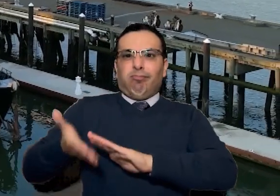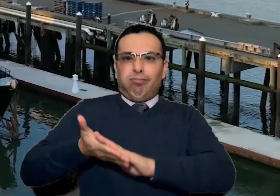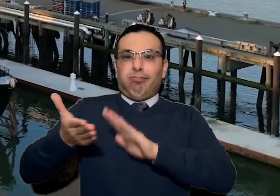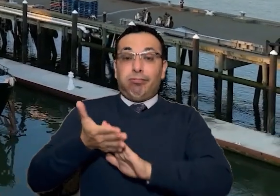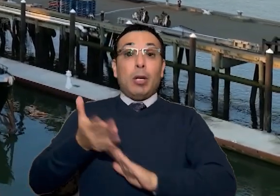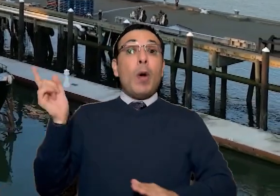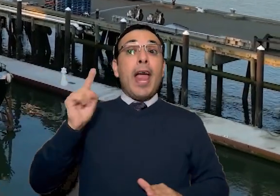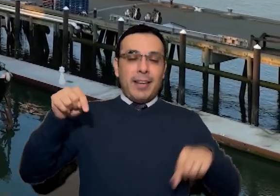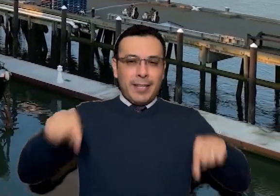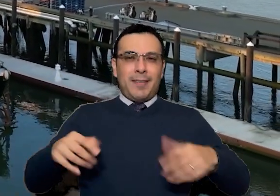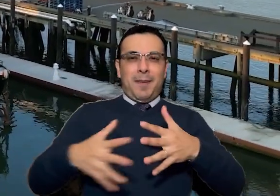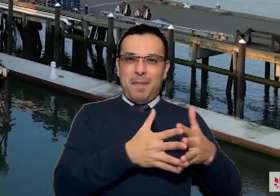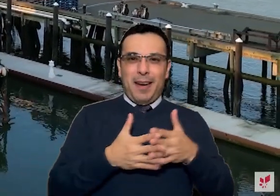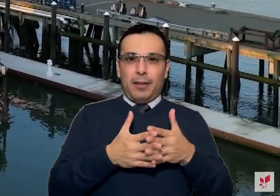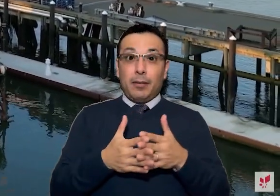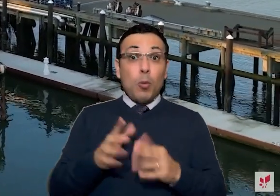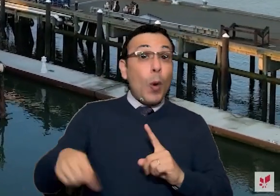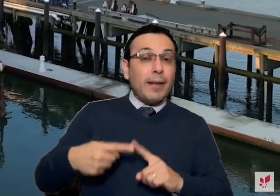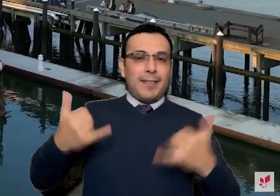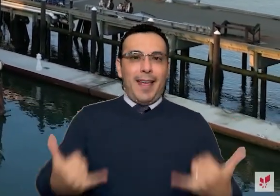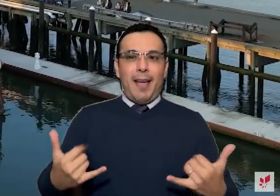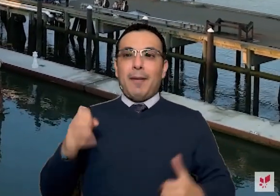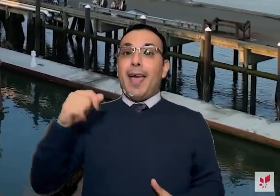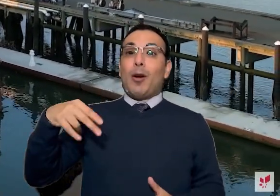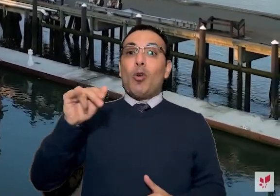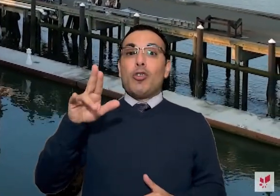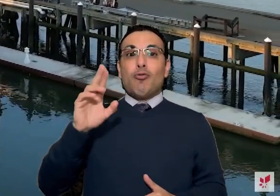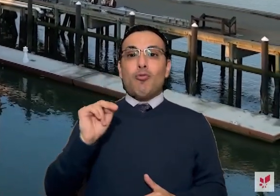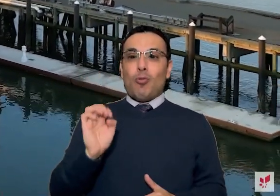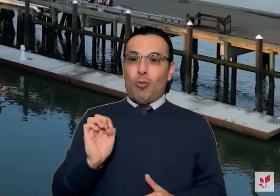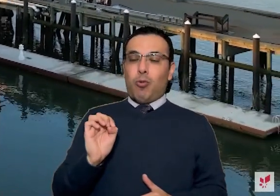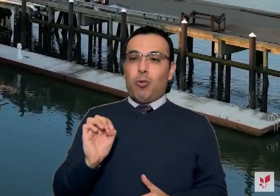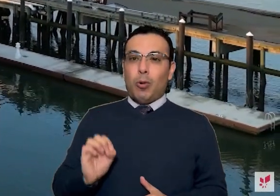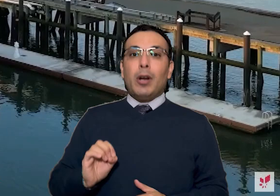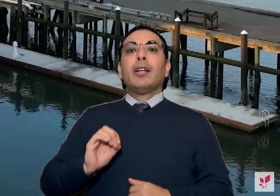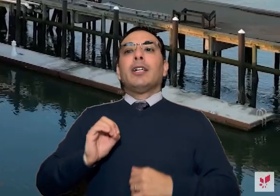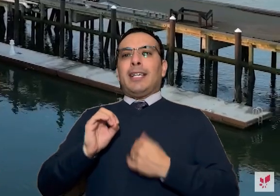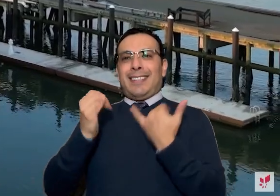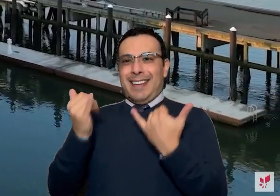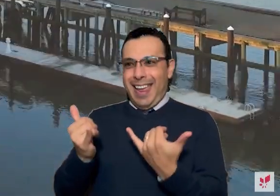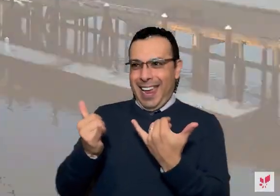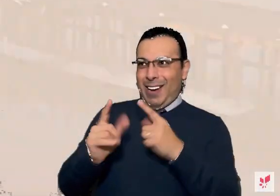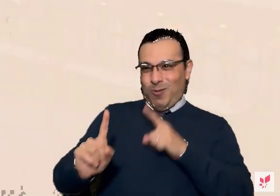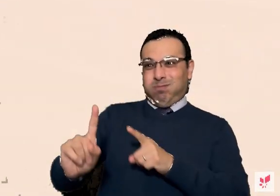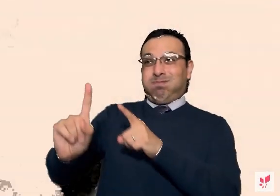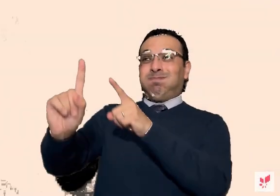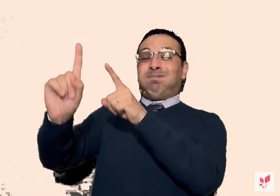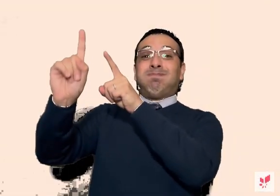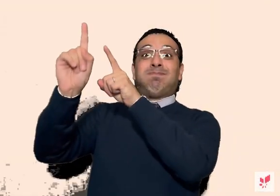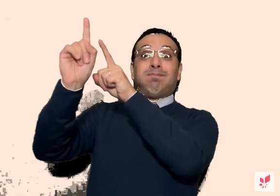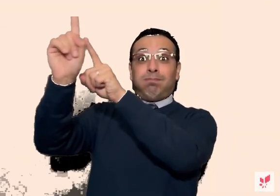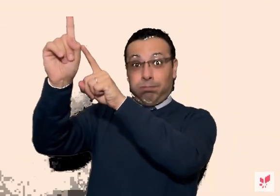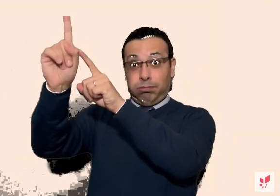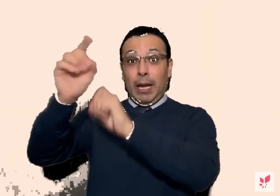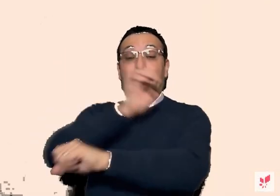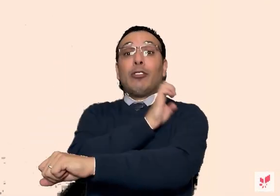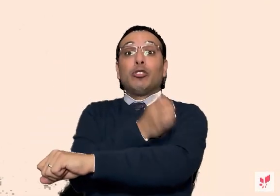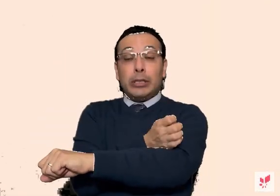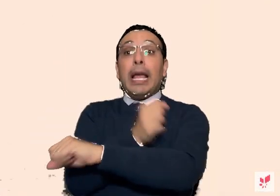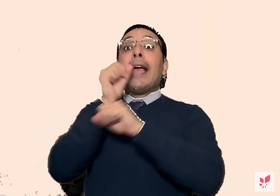America right now. Equinor, shaping the future of energy to get there